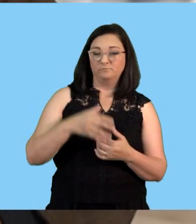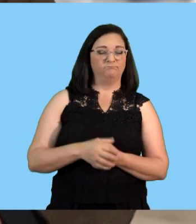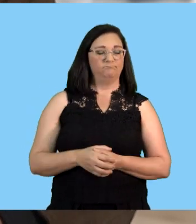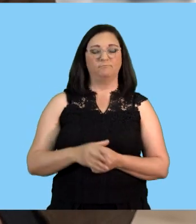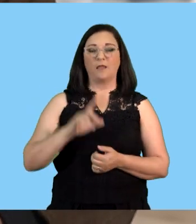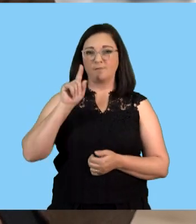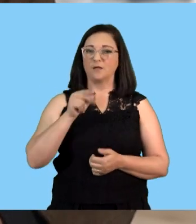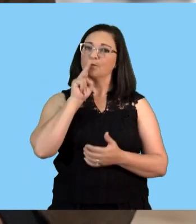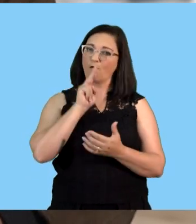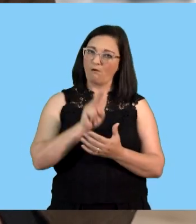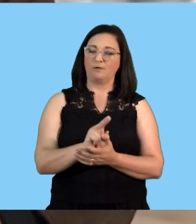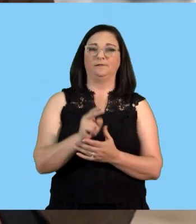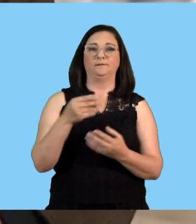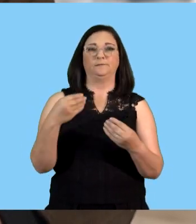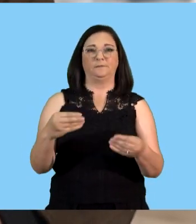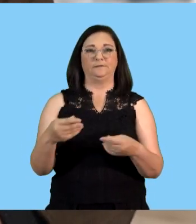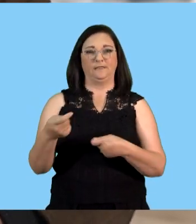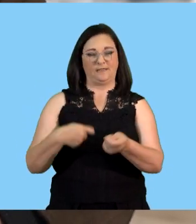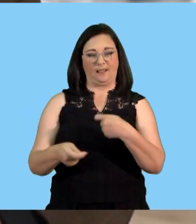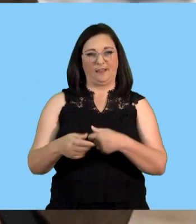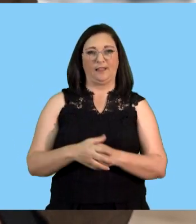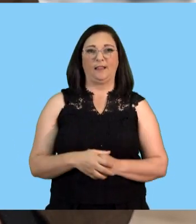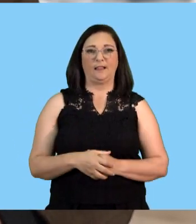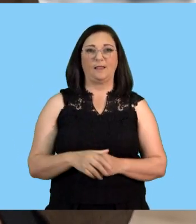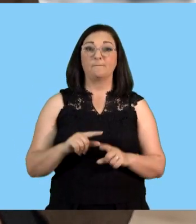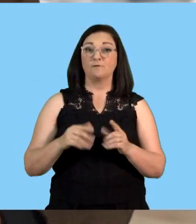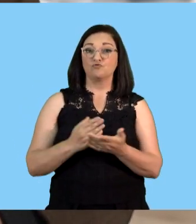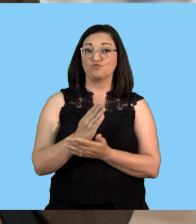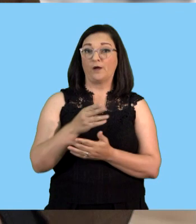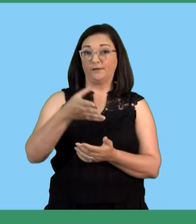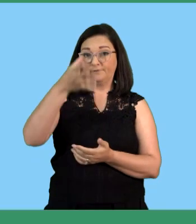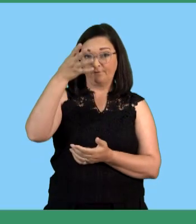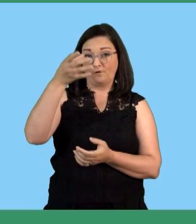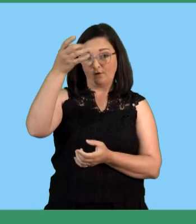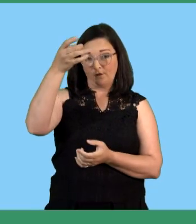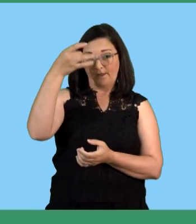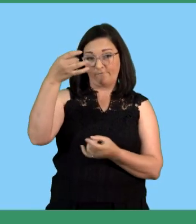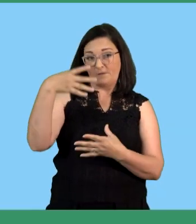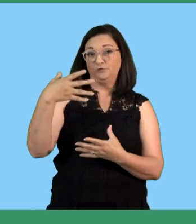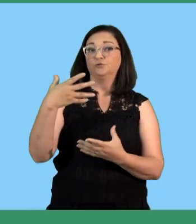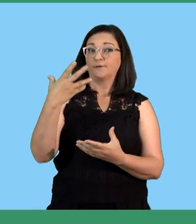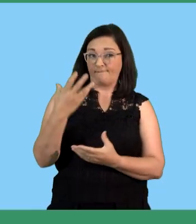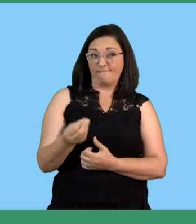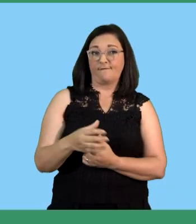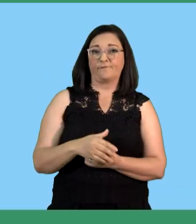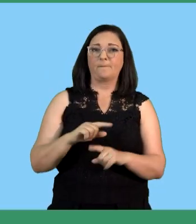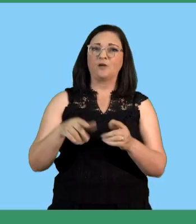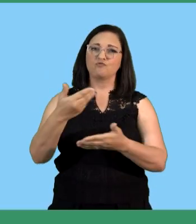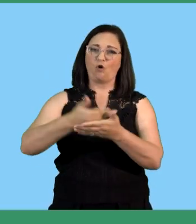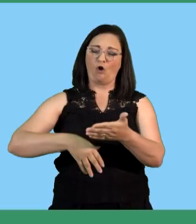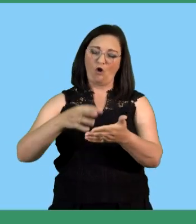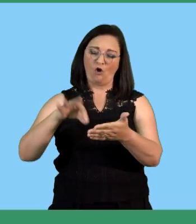in your business dealings. Then we've got the right to information or agreements. Contracts and agreements should be